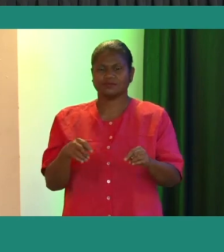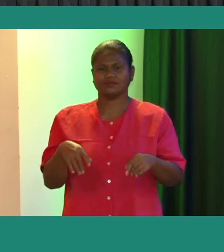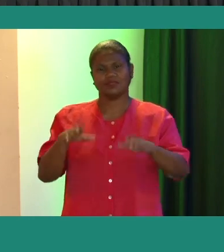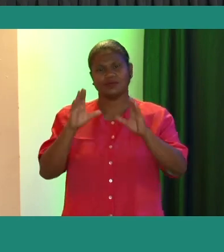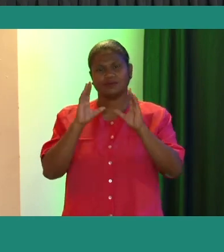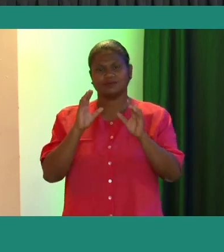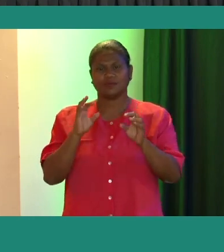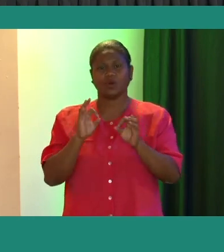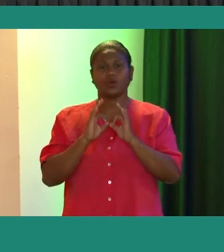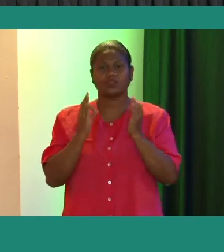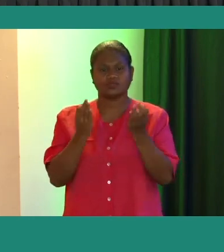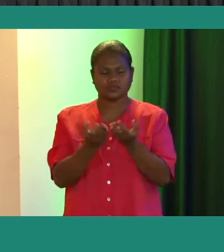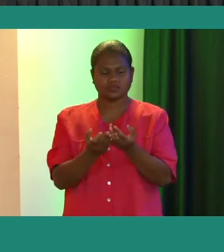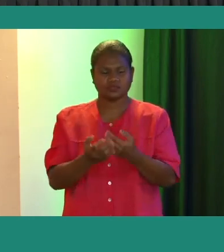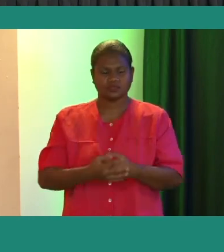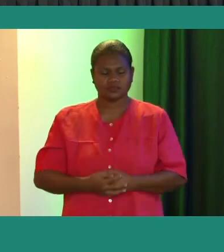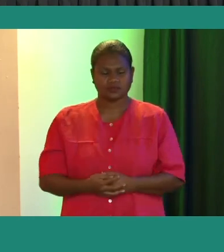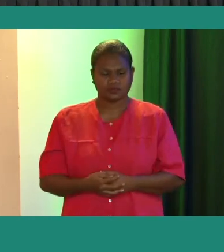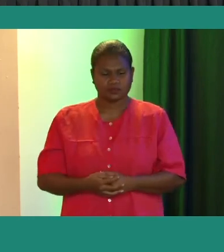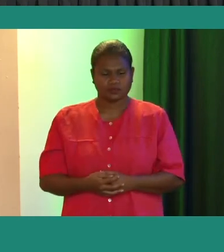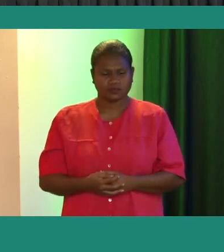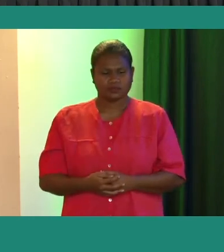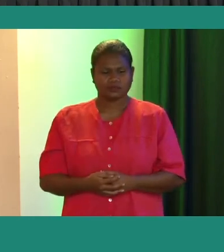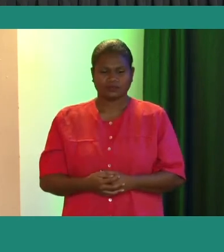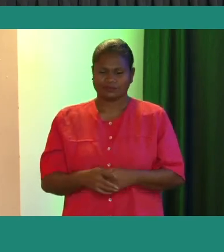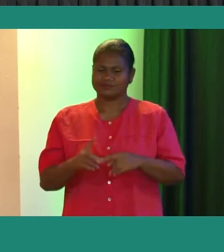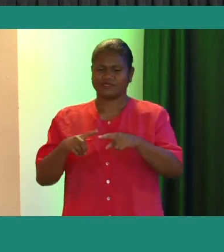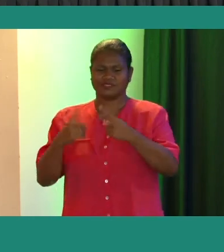whole operation